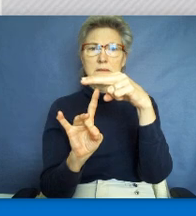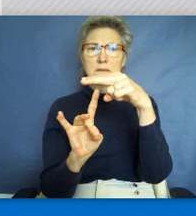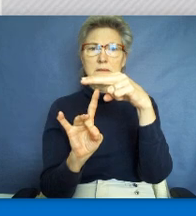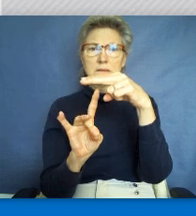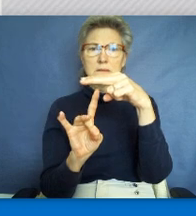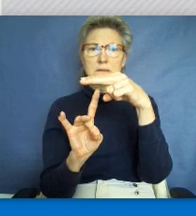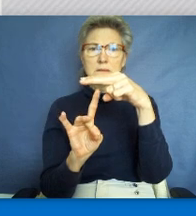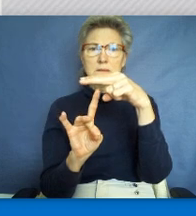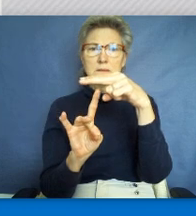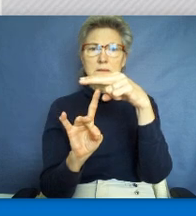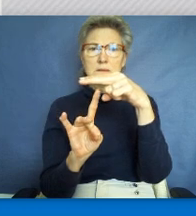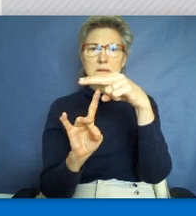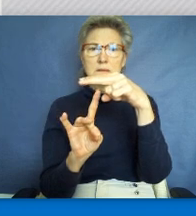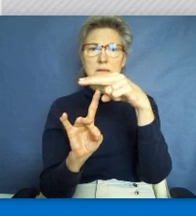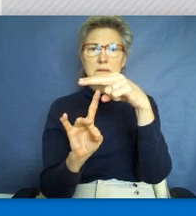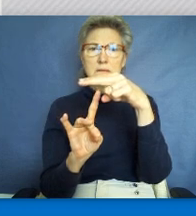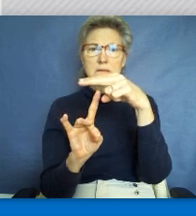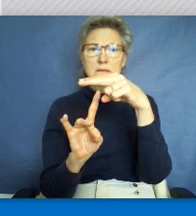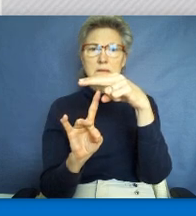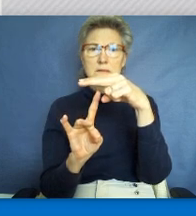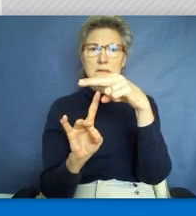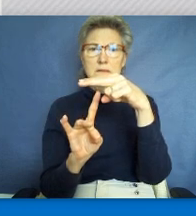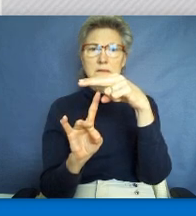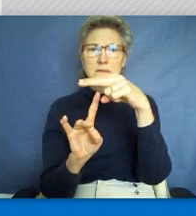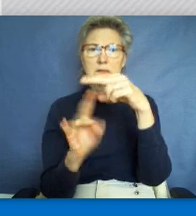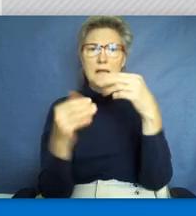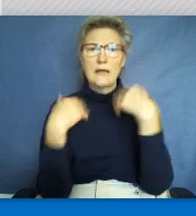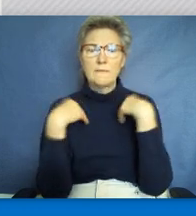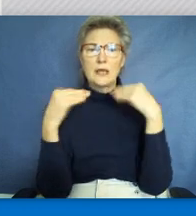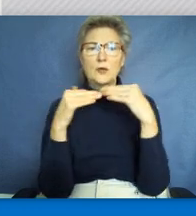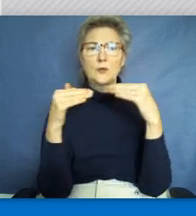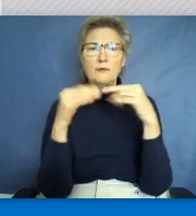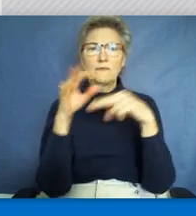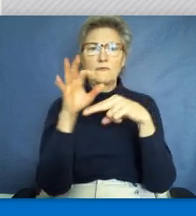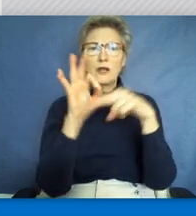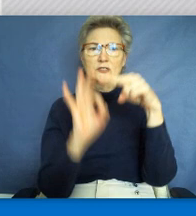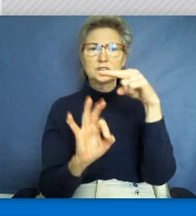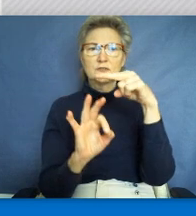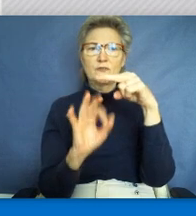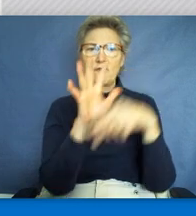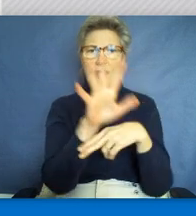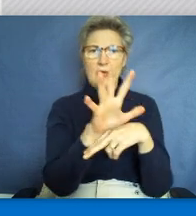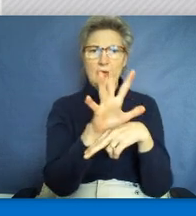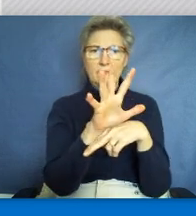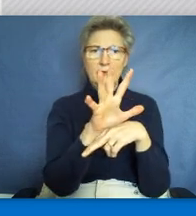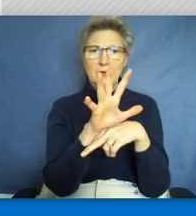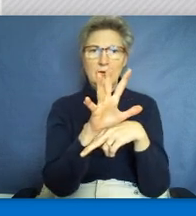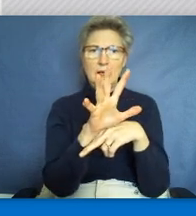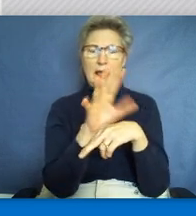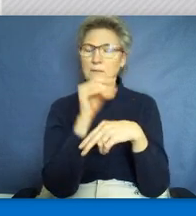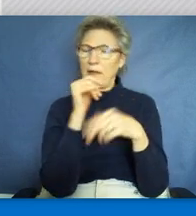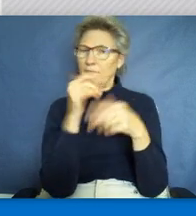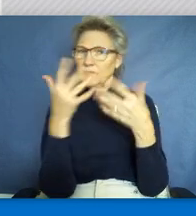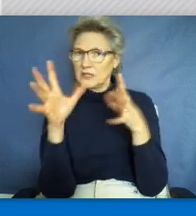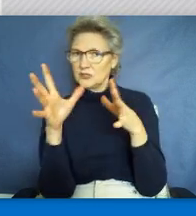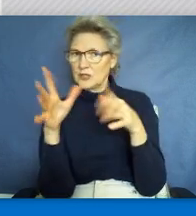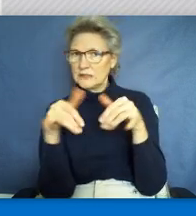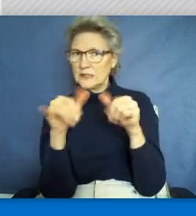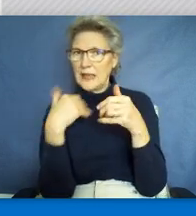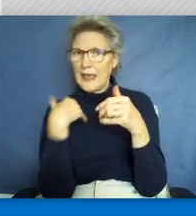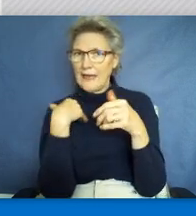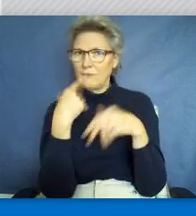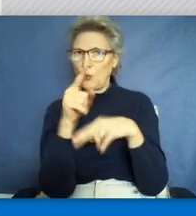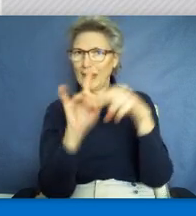8/8. Okay, so now that I have my equivalent fraction for 5, I'm not done yet because I still have